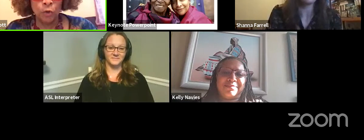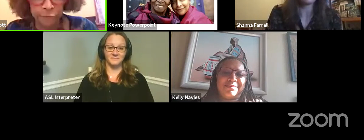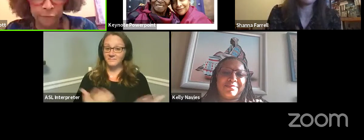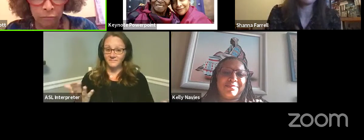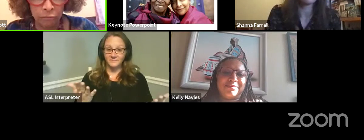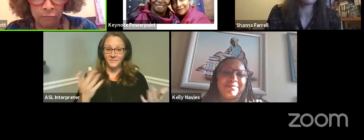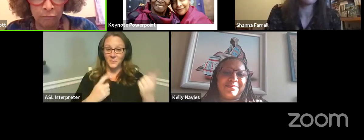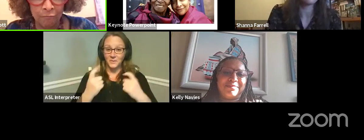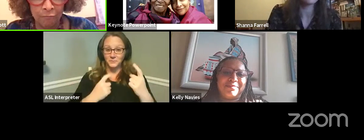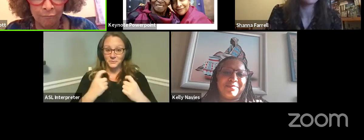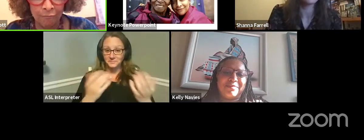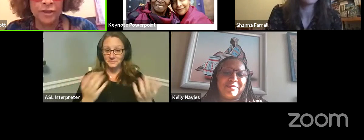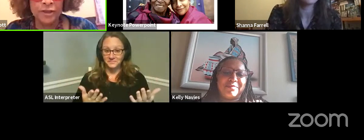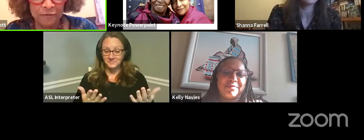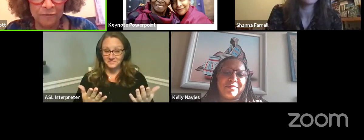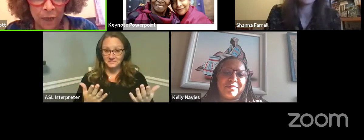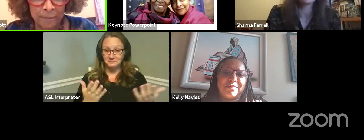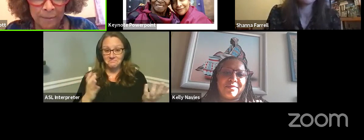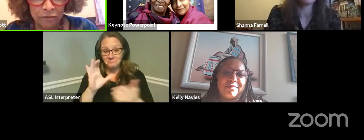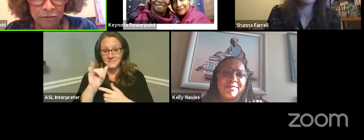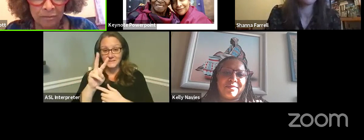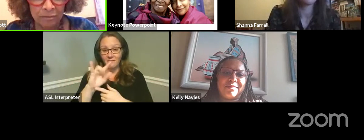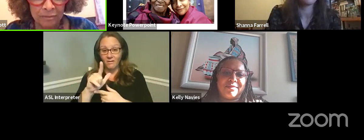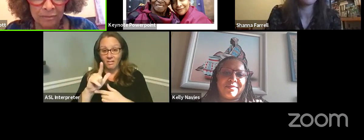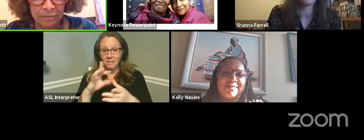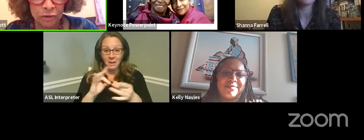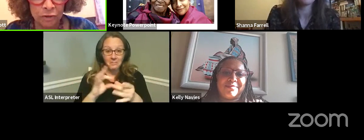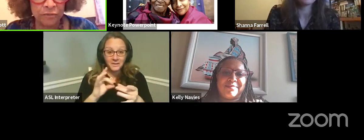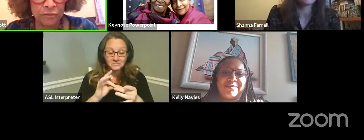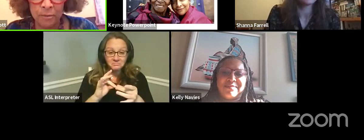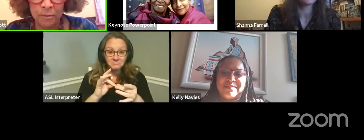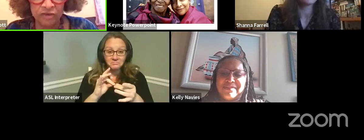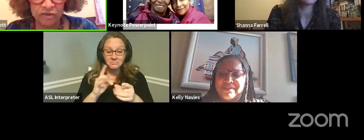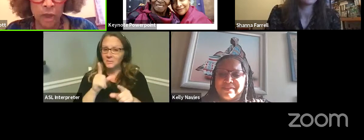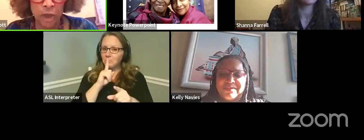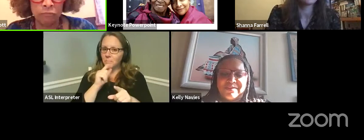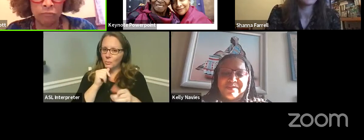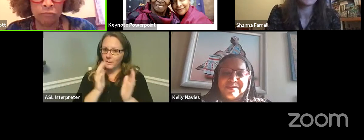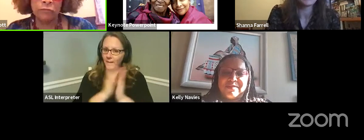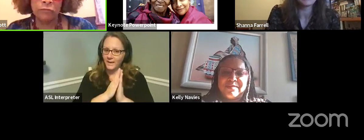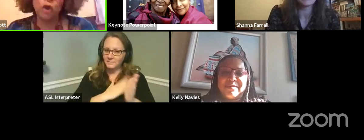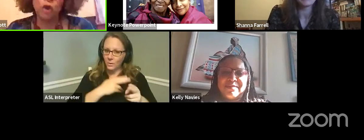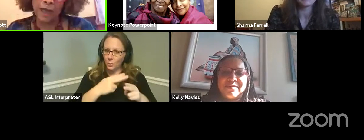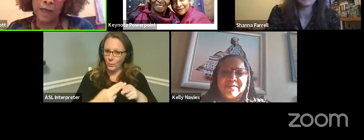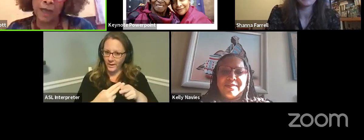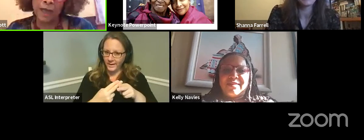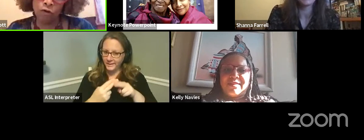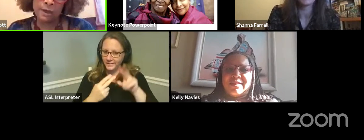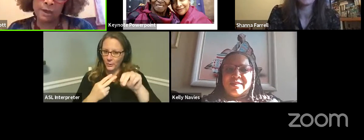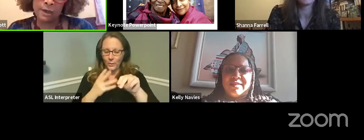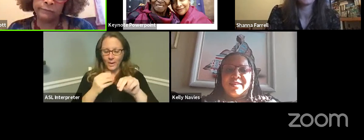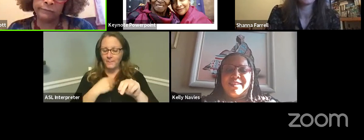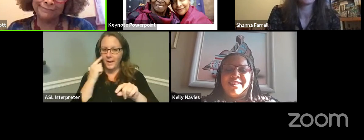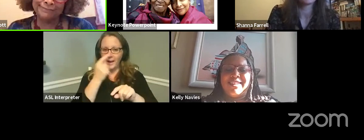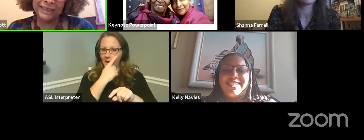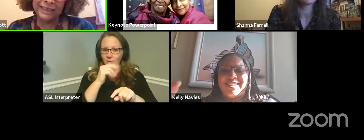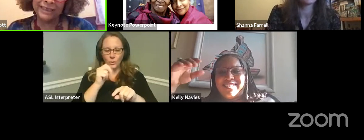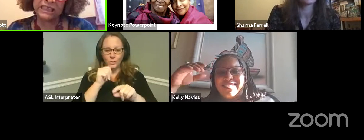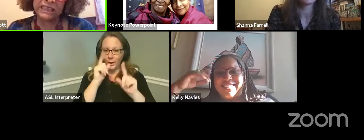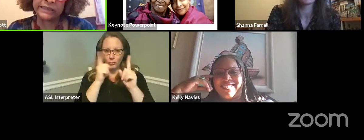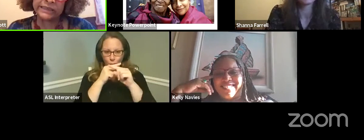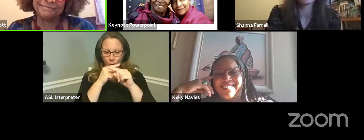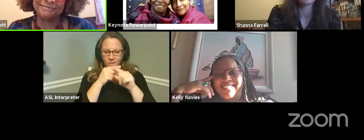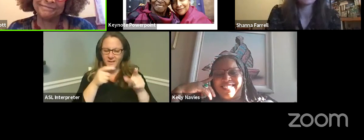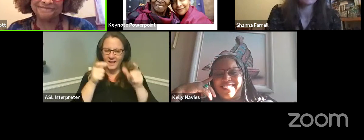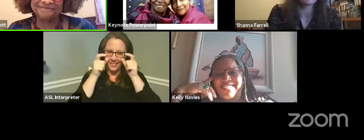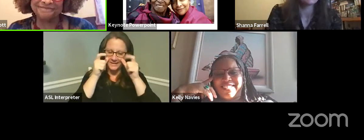Questions? Civil comments? Don't ask me how much I weigh. No, I'm not cross-eyed. It's the